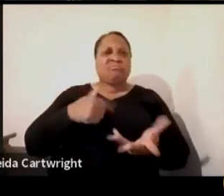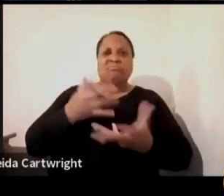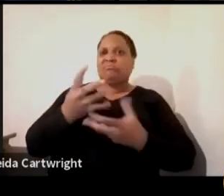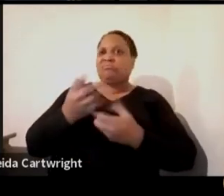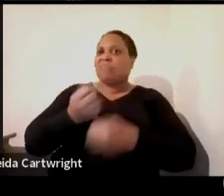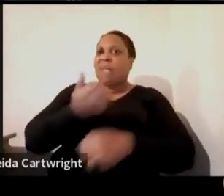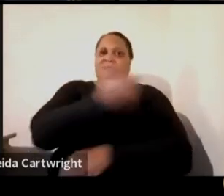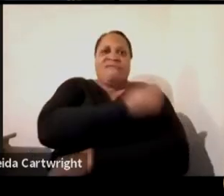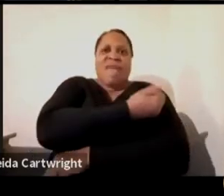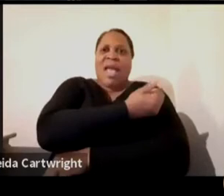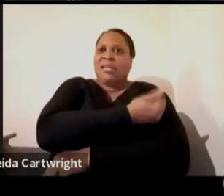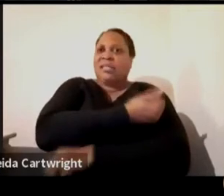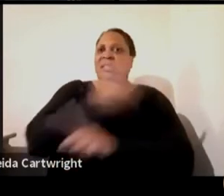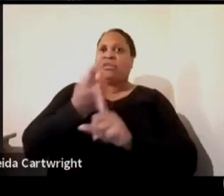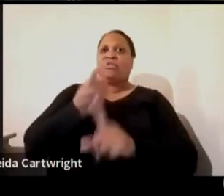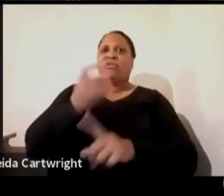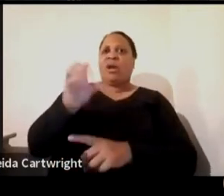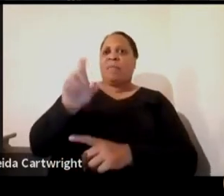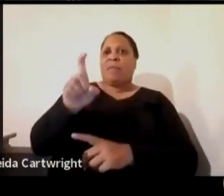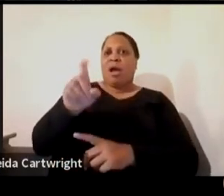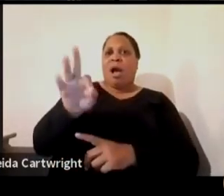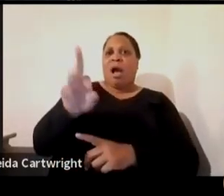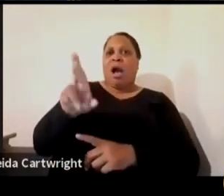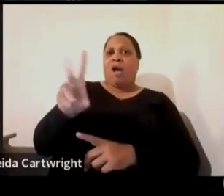vaccines from Oxford, UK?